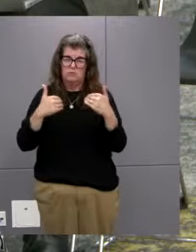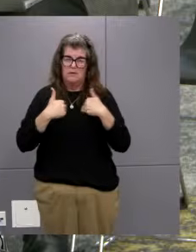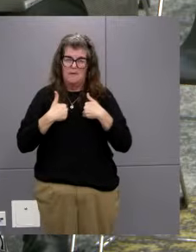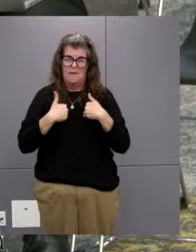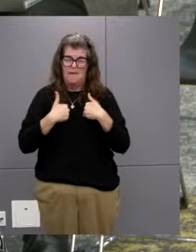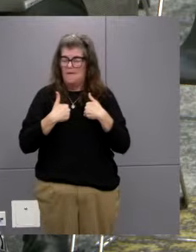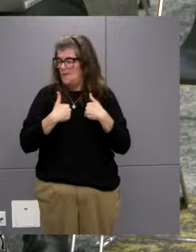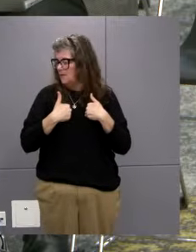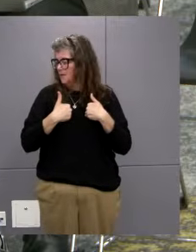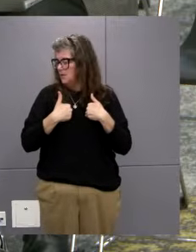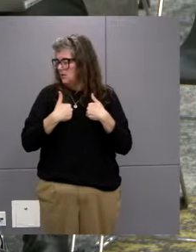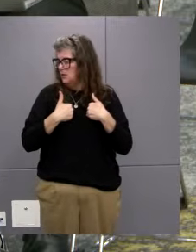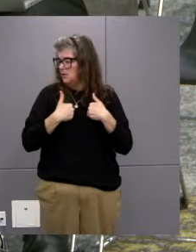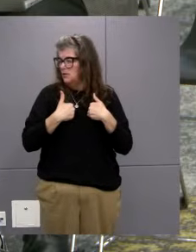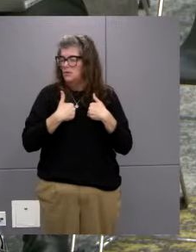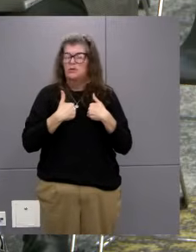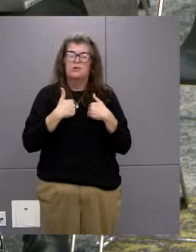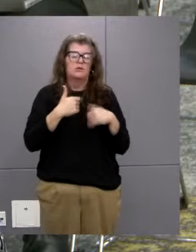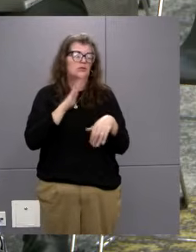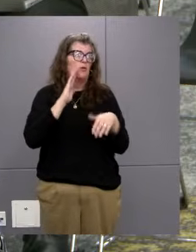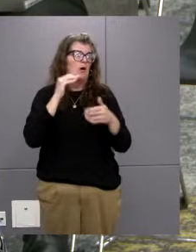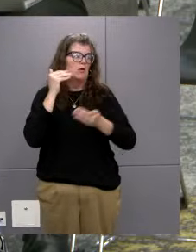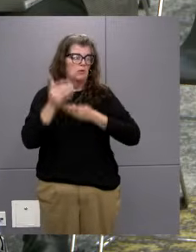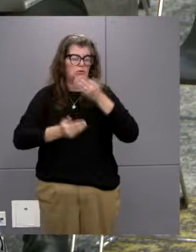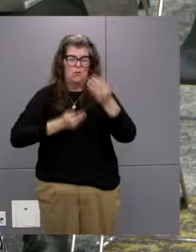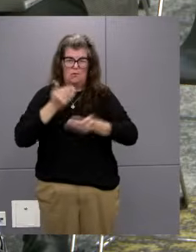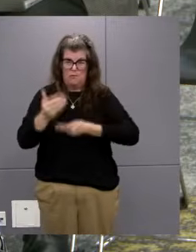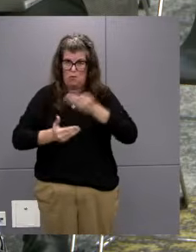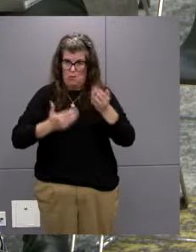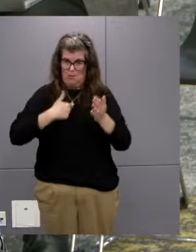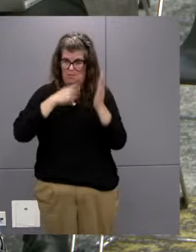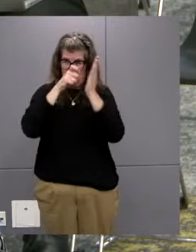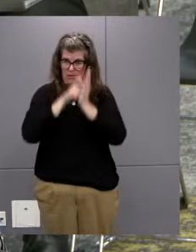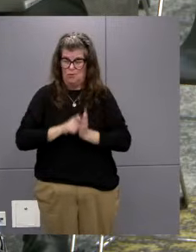home. So I will go forward with my written comments.